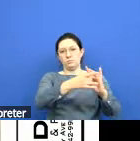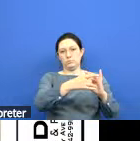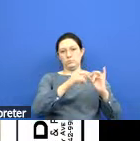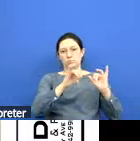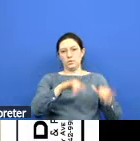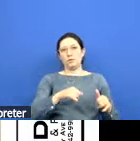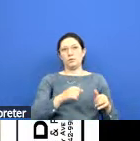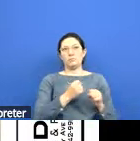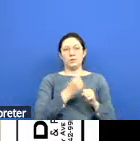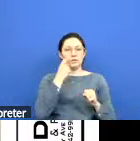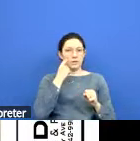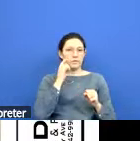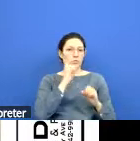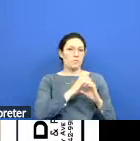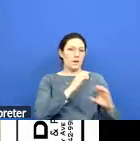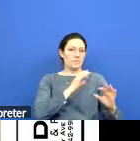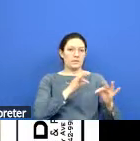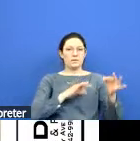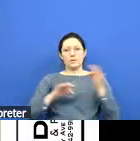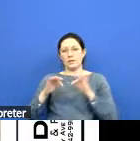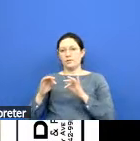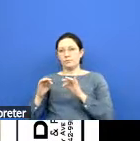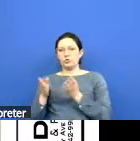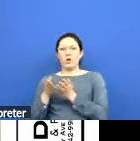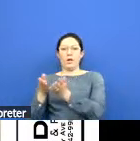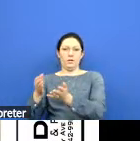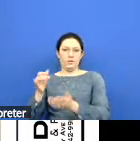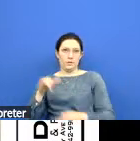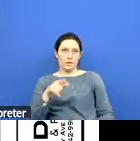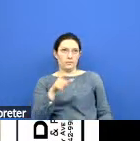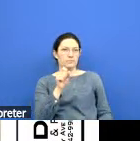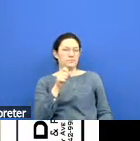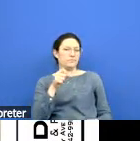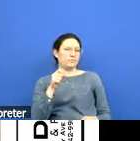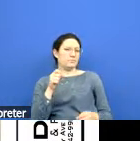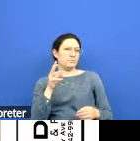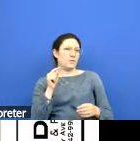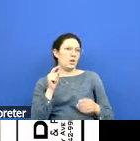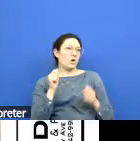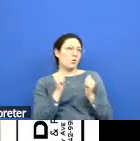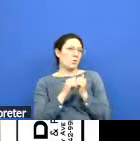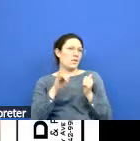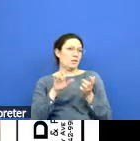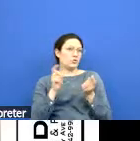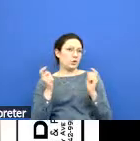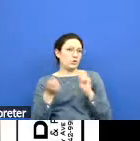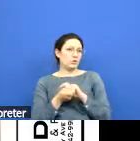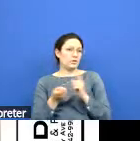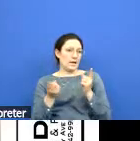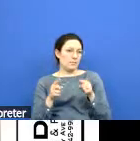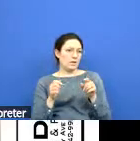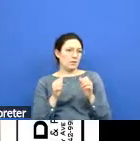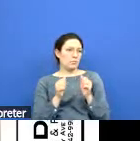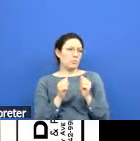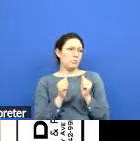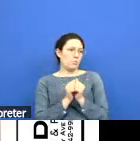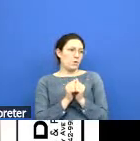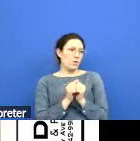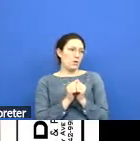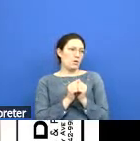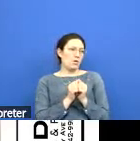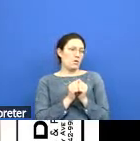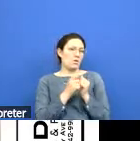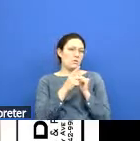a channel. It's just with the changes going on with parcel 2 or parcel 1, parcel 2 being sold